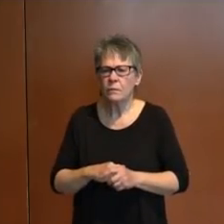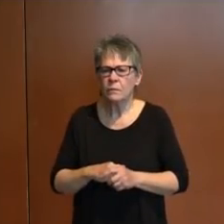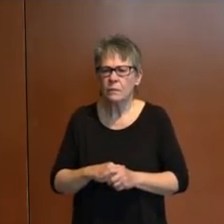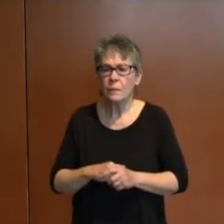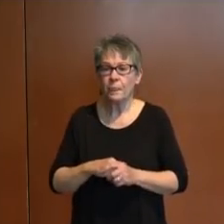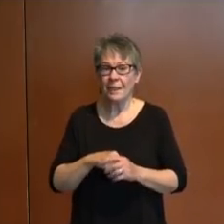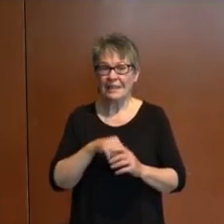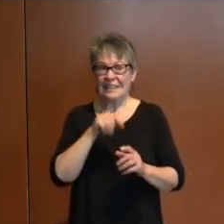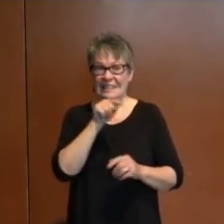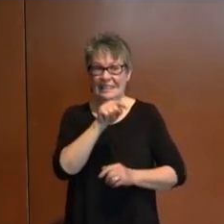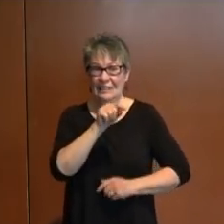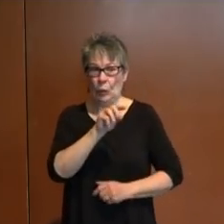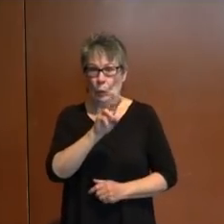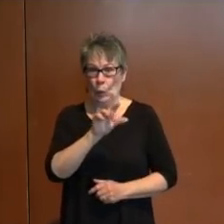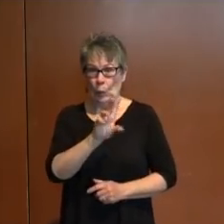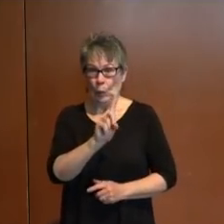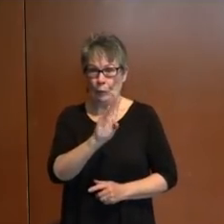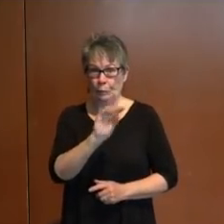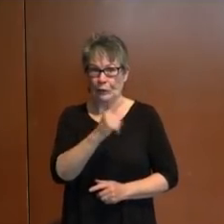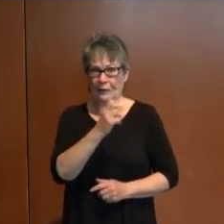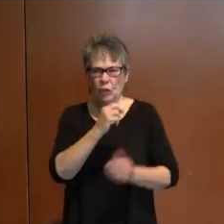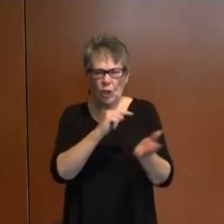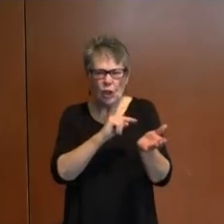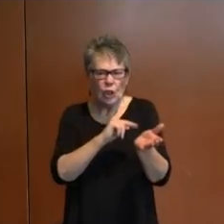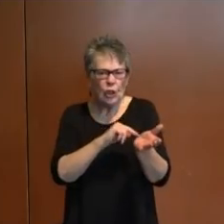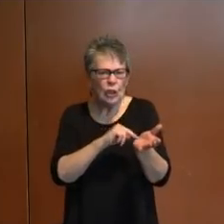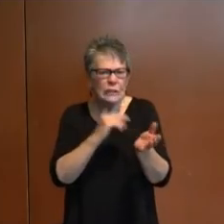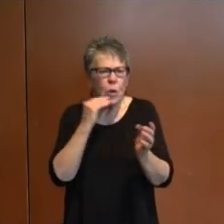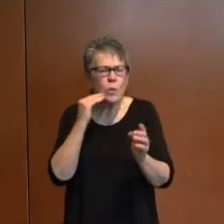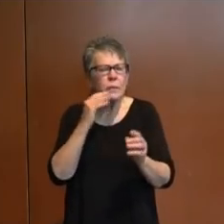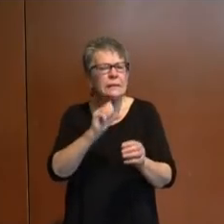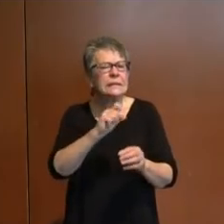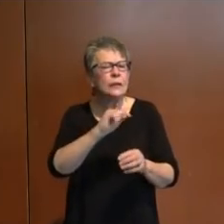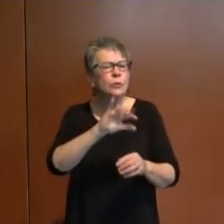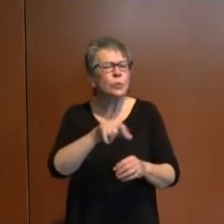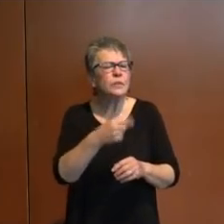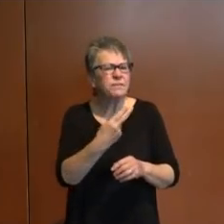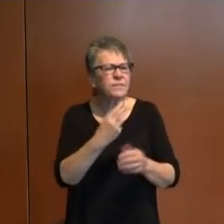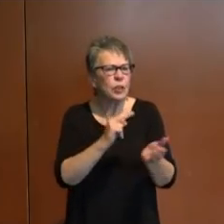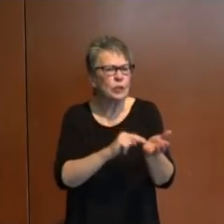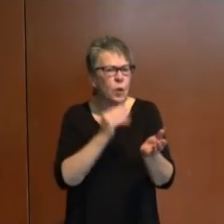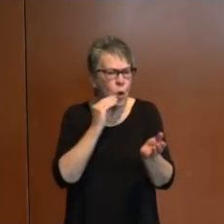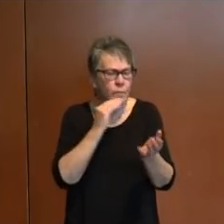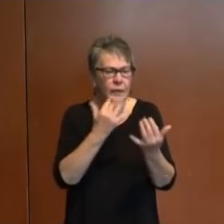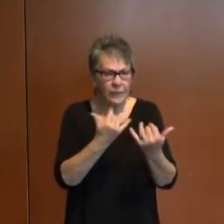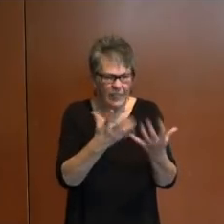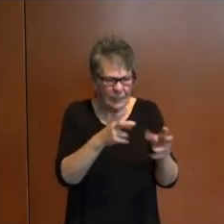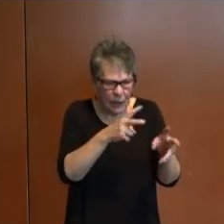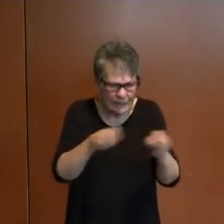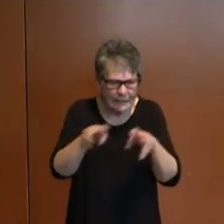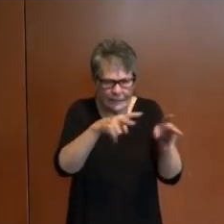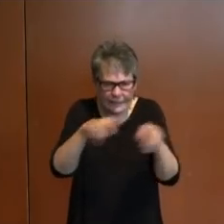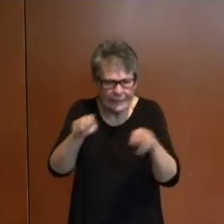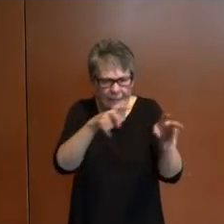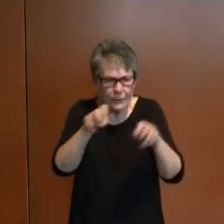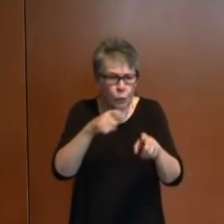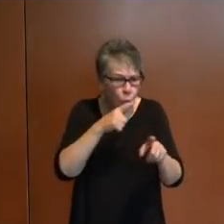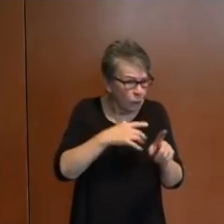residents to another facility. At this time, we have confirmed at least